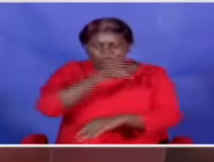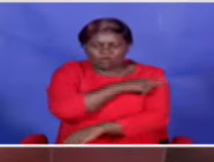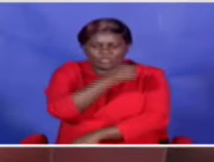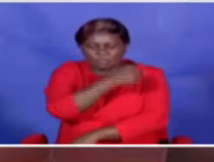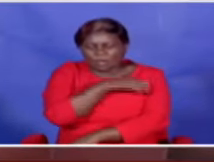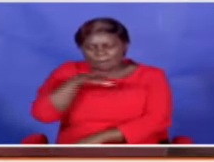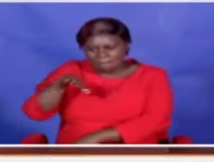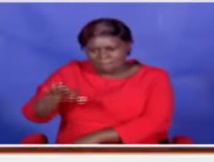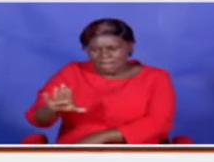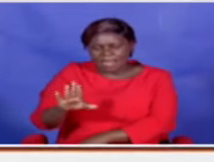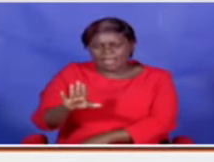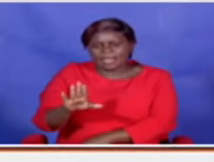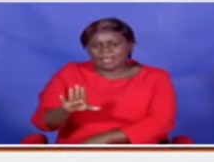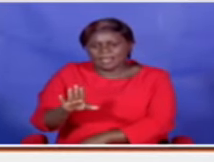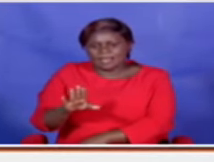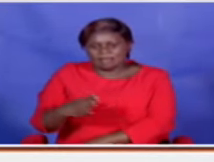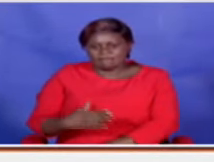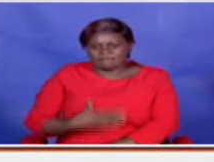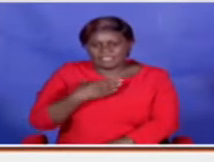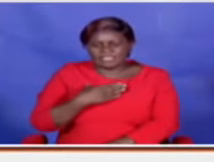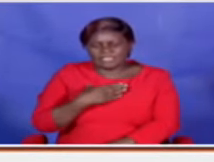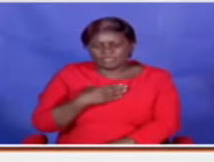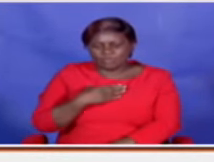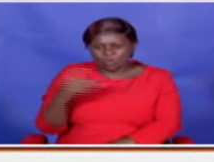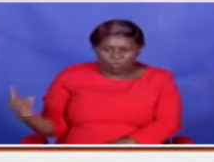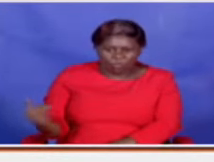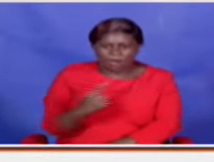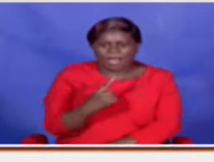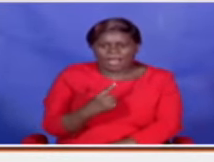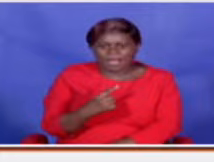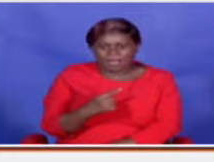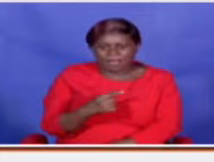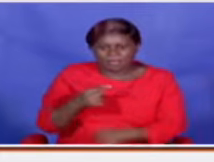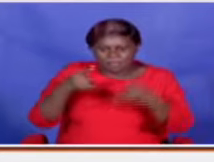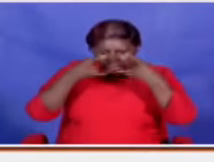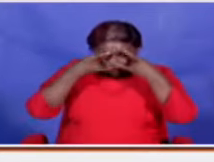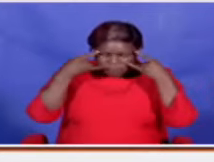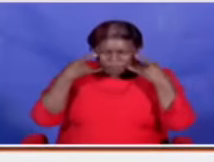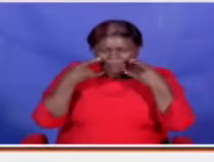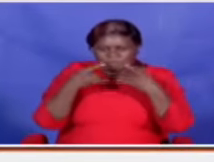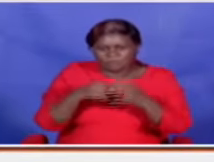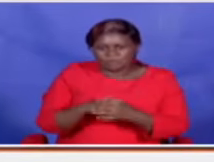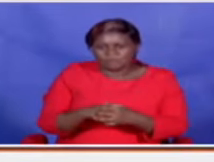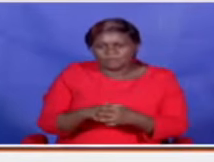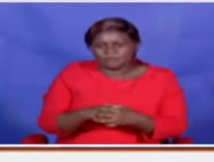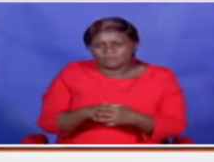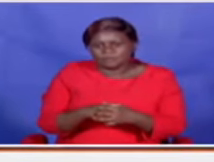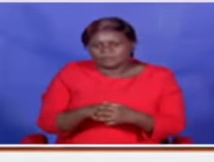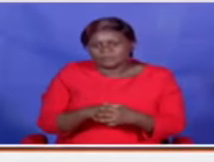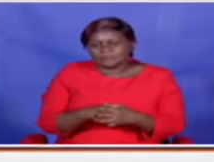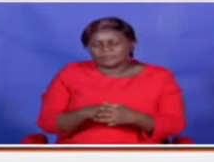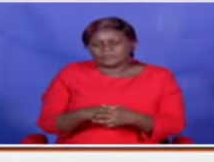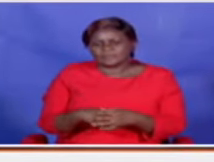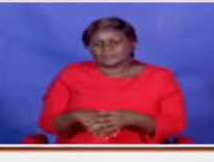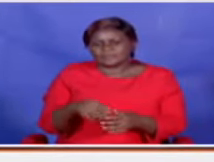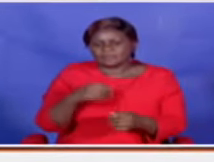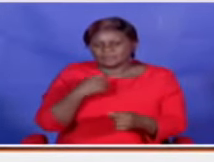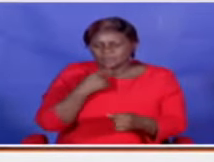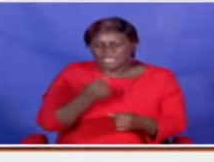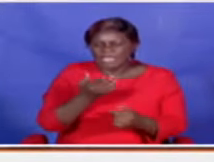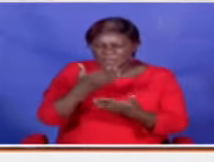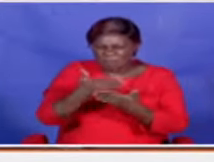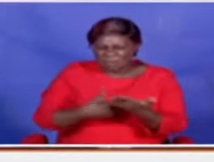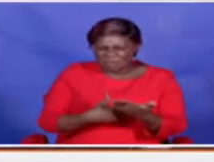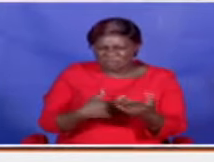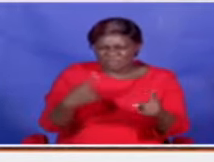where she made an impromptu tour, donning a buibui and face mask to remain incognito, Wavinya dismissed reports circulating